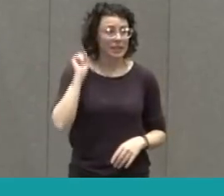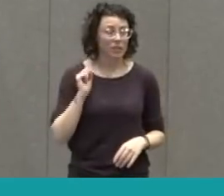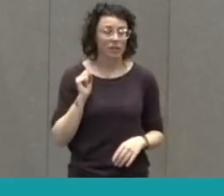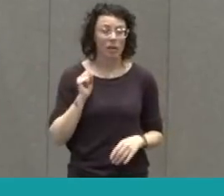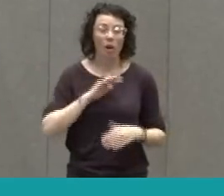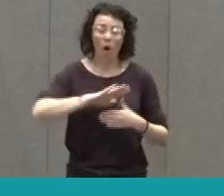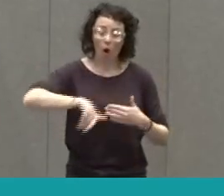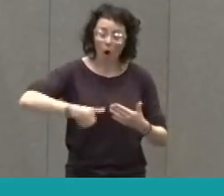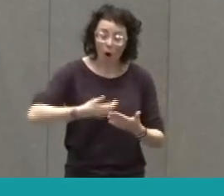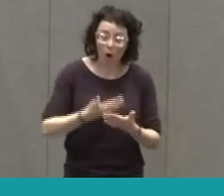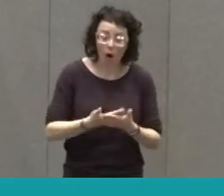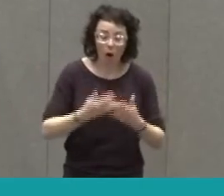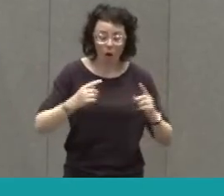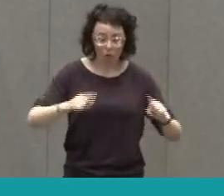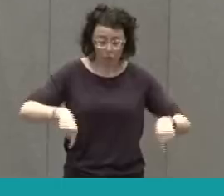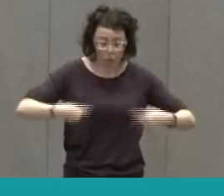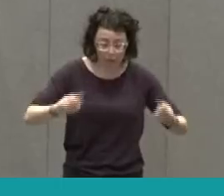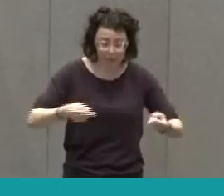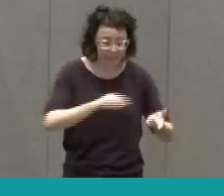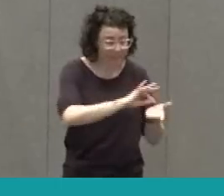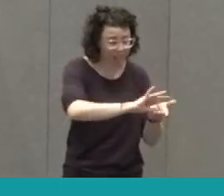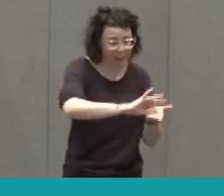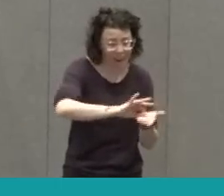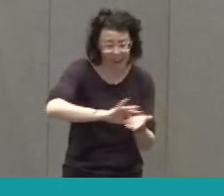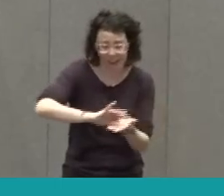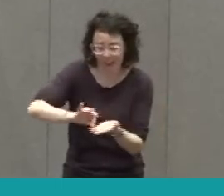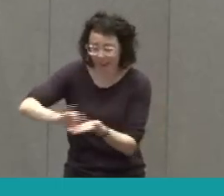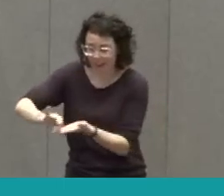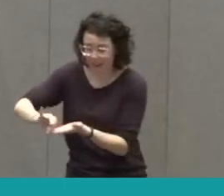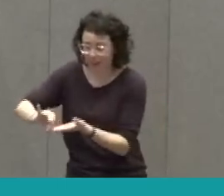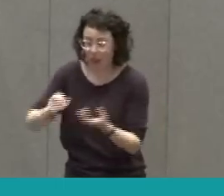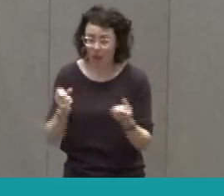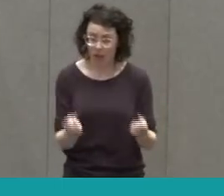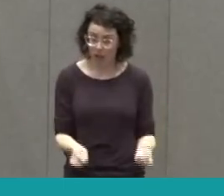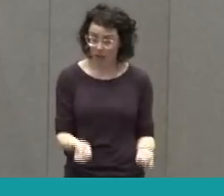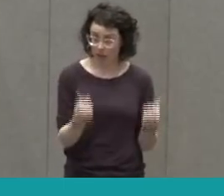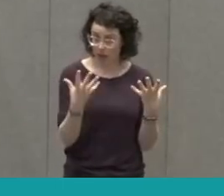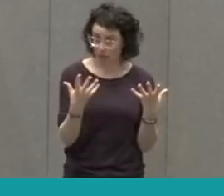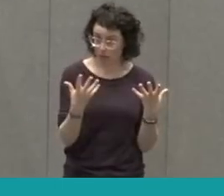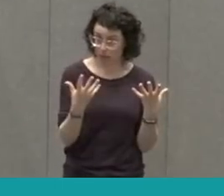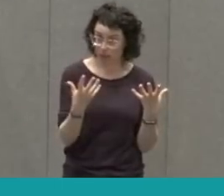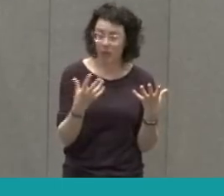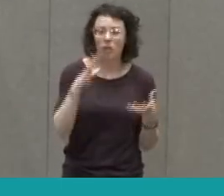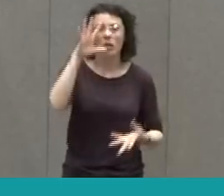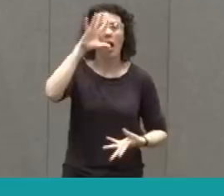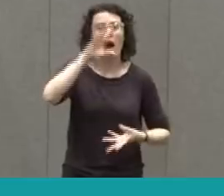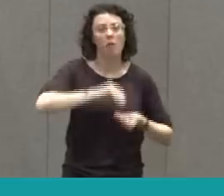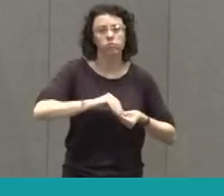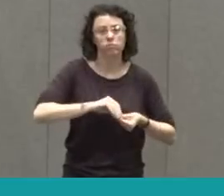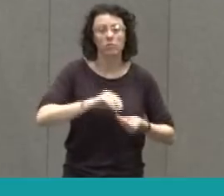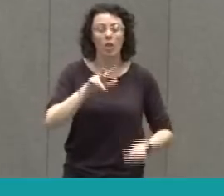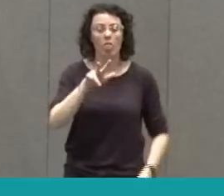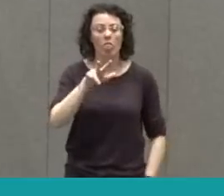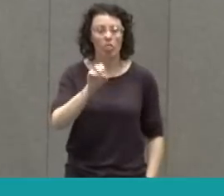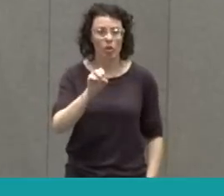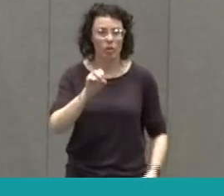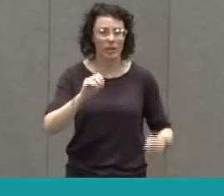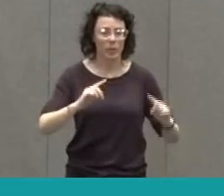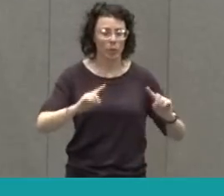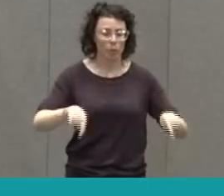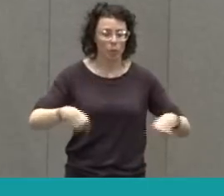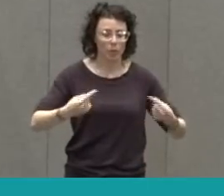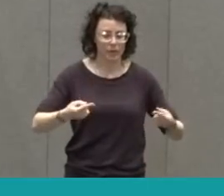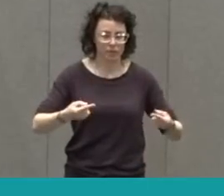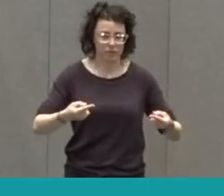shop. She found that there were 30 wheels in all. There were the same number of